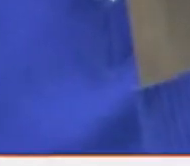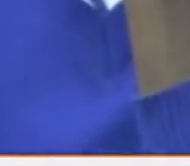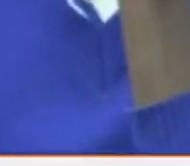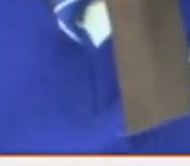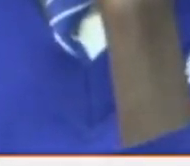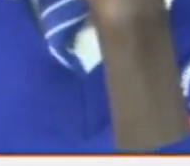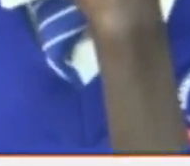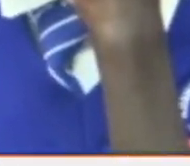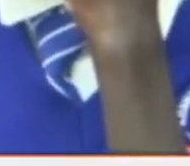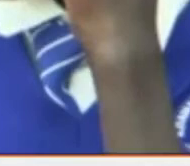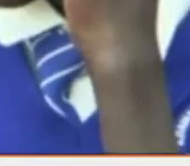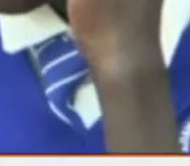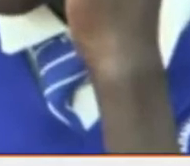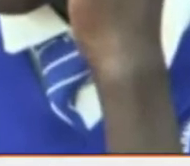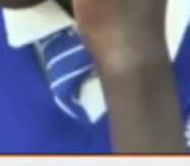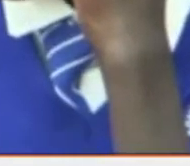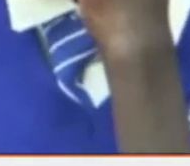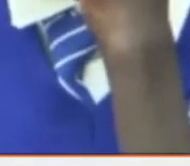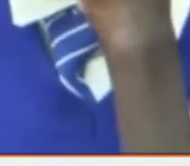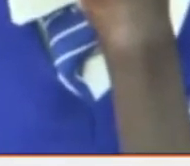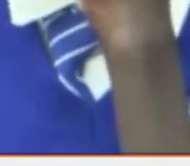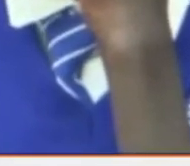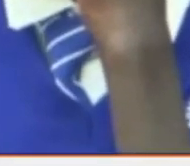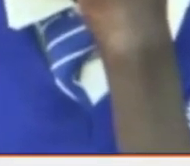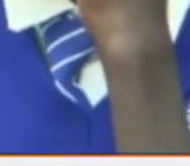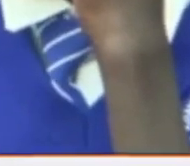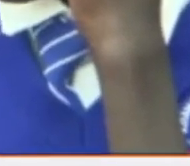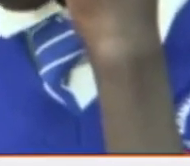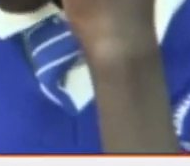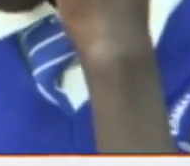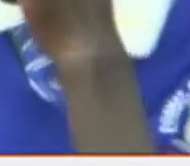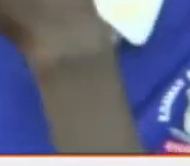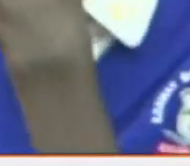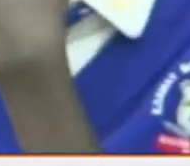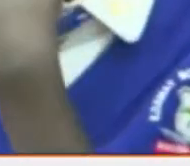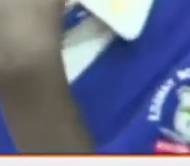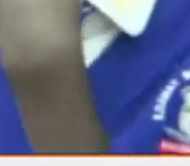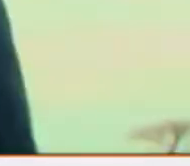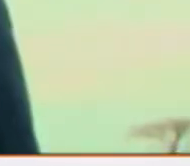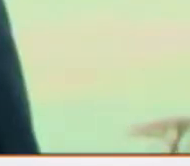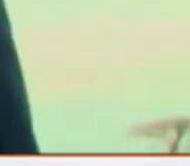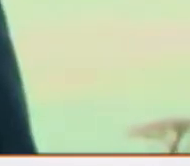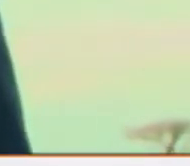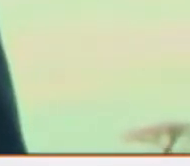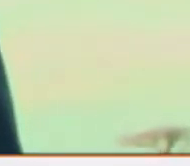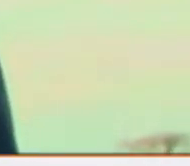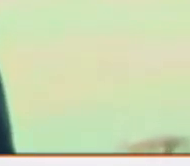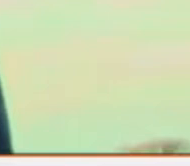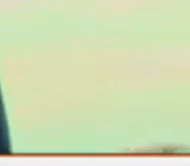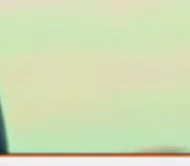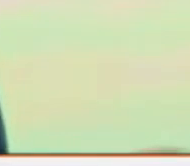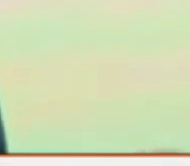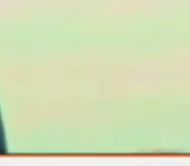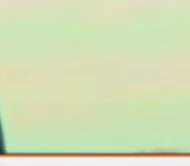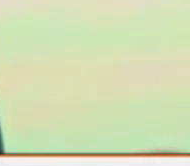shule ndio itakuwa ya manufaa katika eneo hili na hata Kenya kwa ujumla.